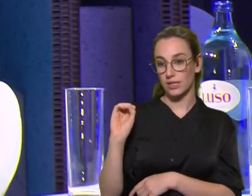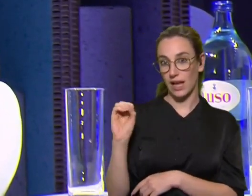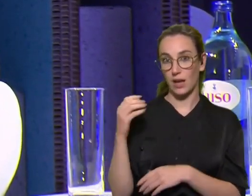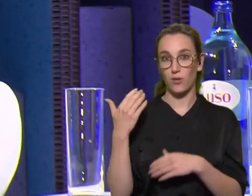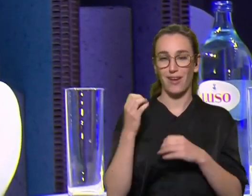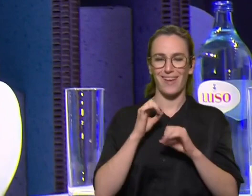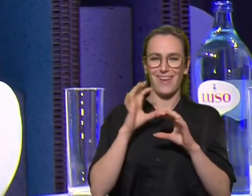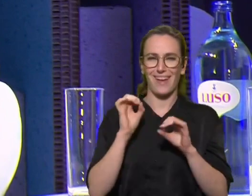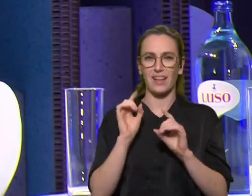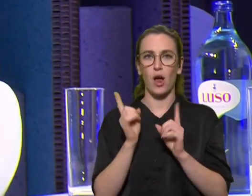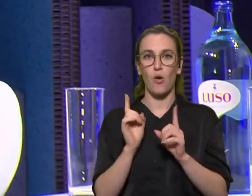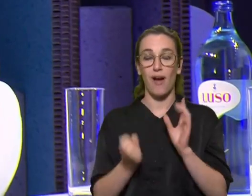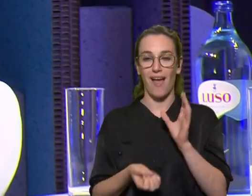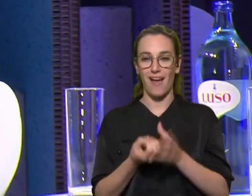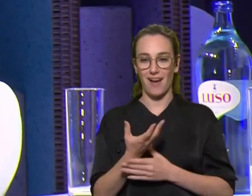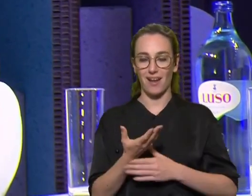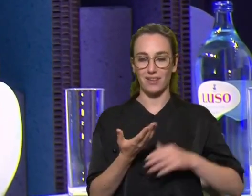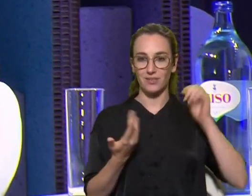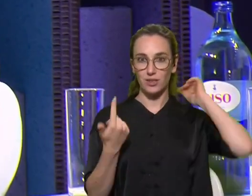3.0, and the